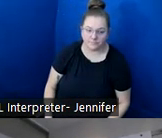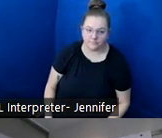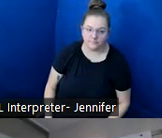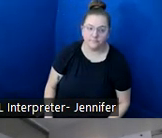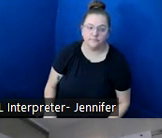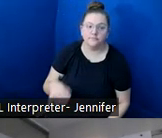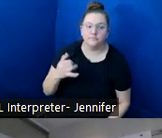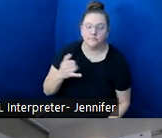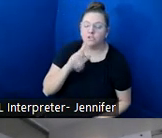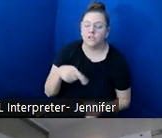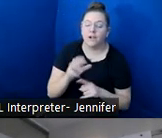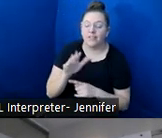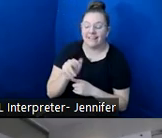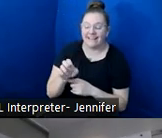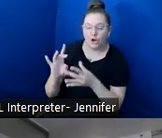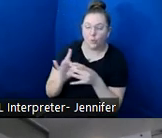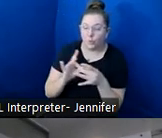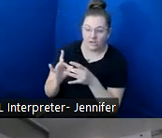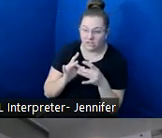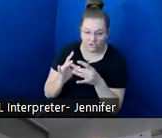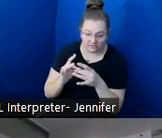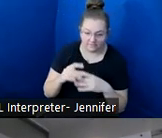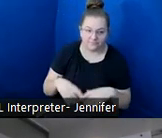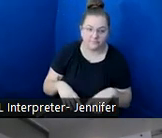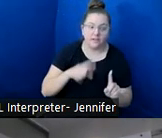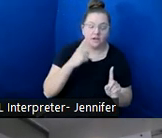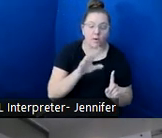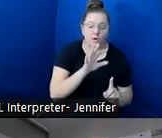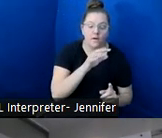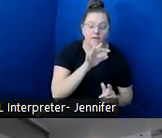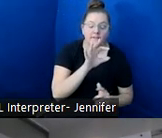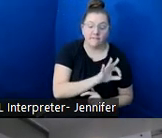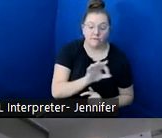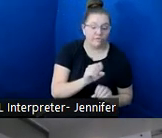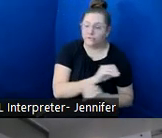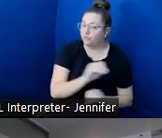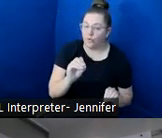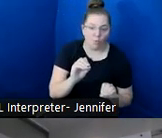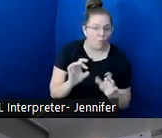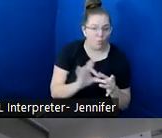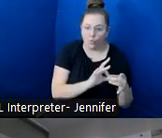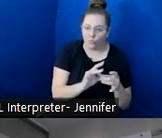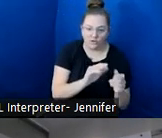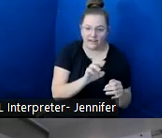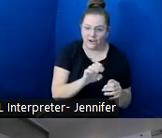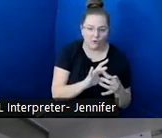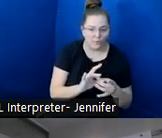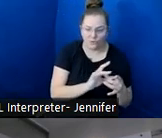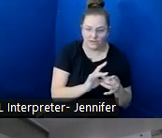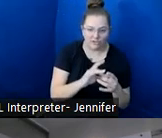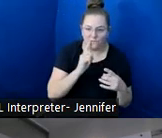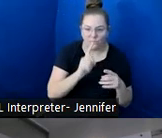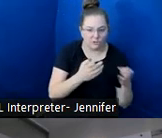care coordination. There is no care coordination in fee-for-service as a service per se,